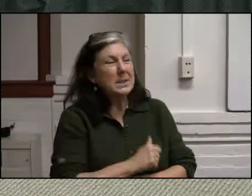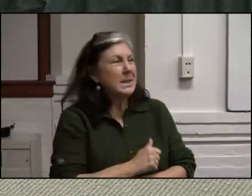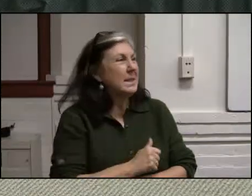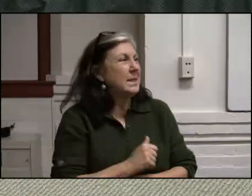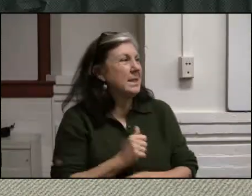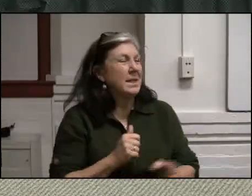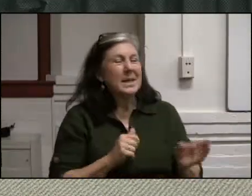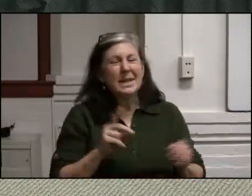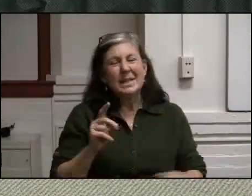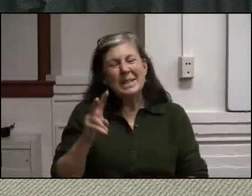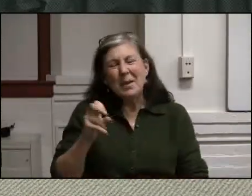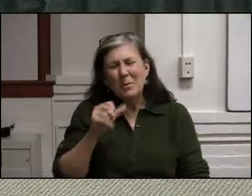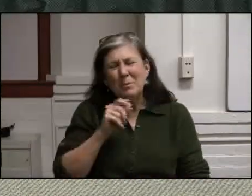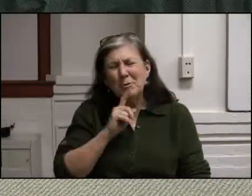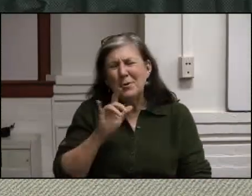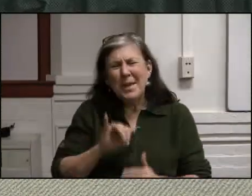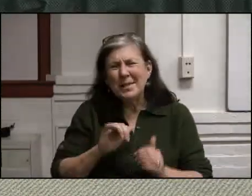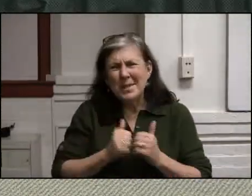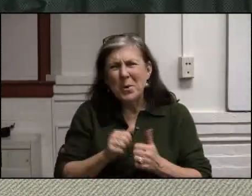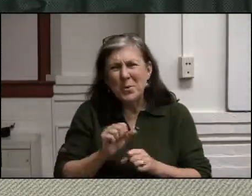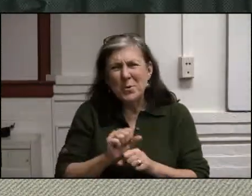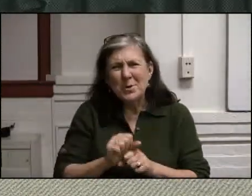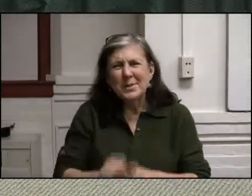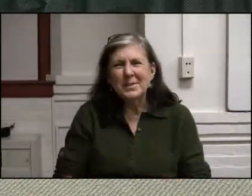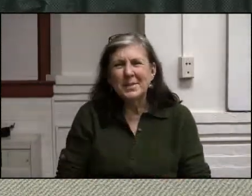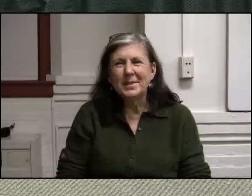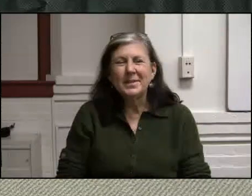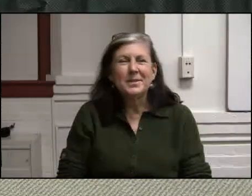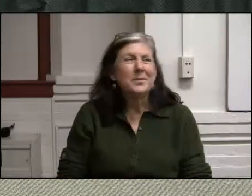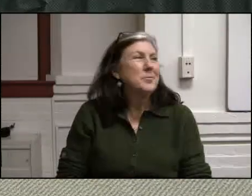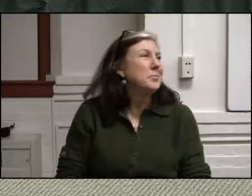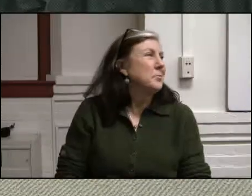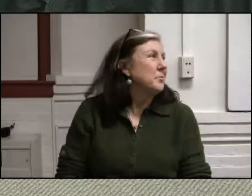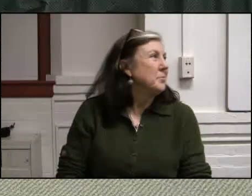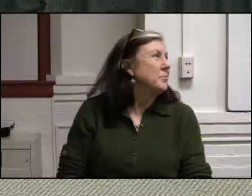I'm not sure that's how it works, but Oh, well,